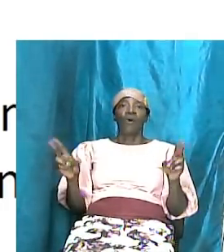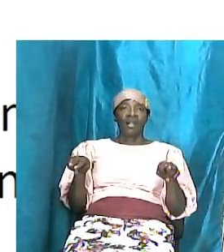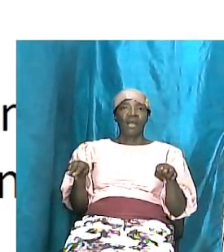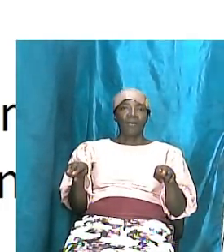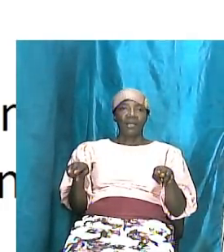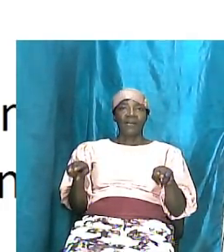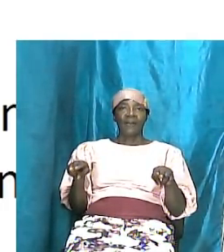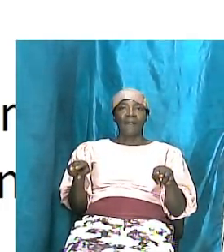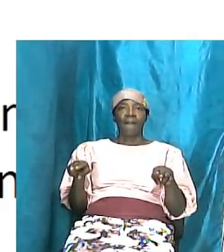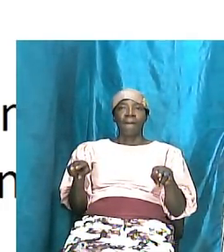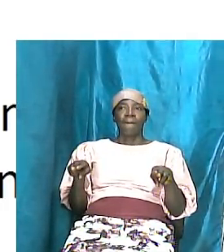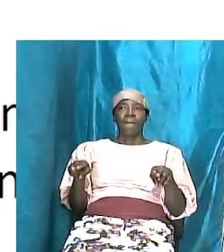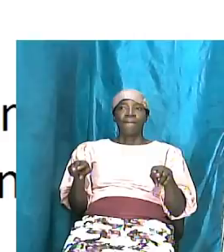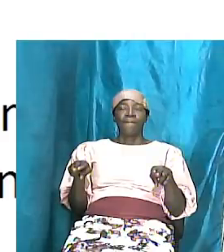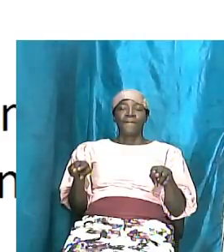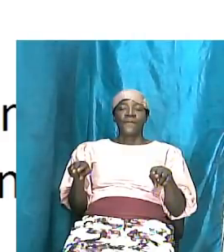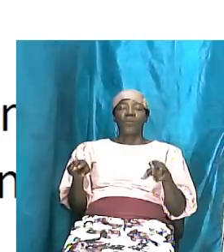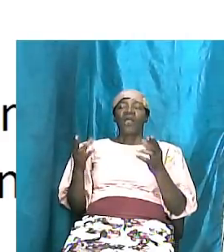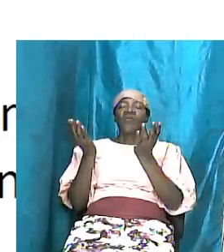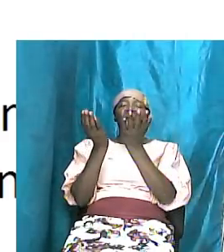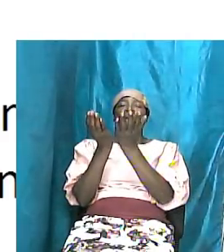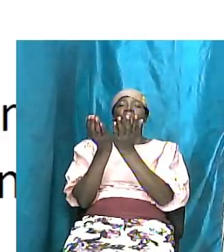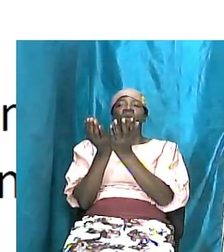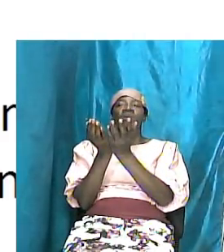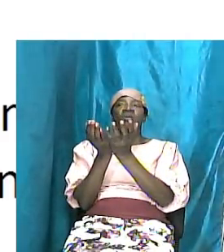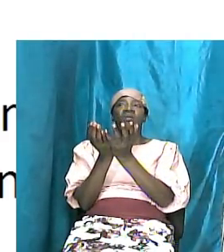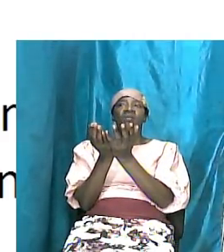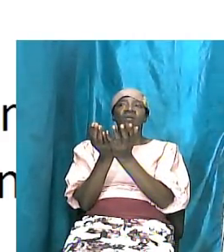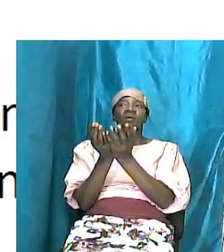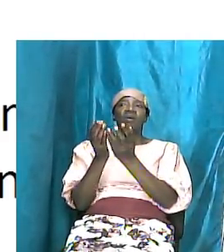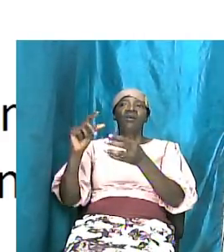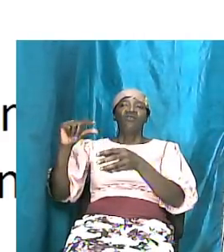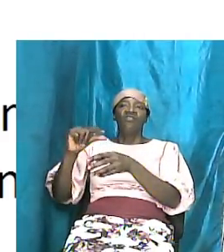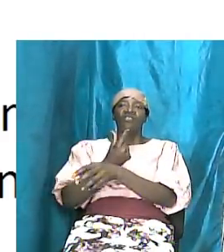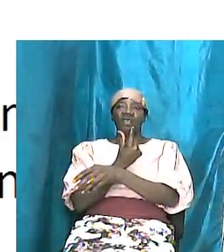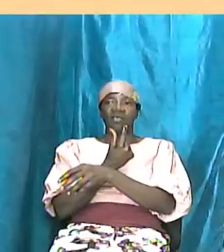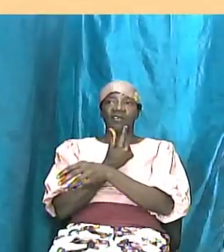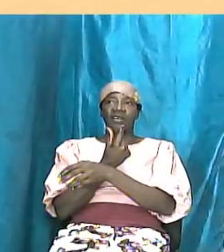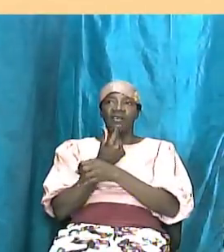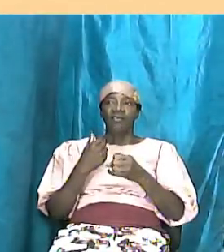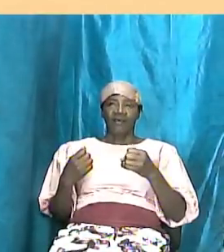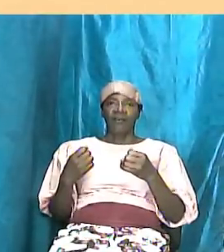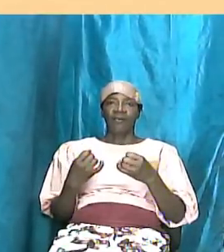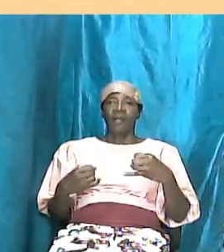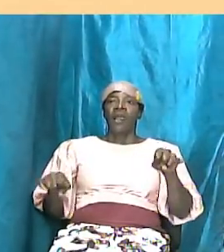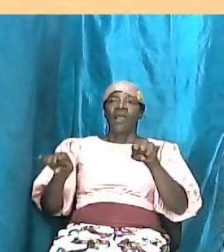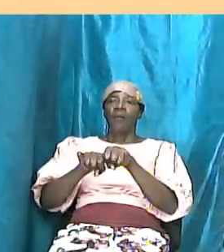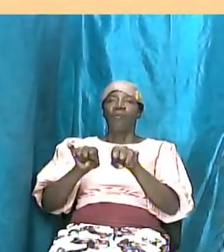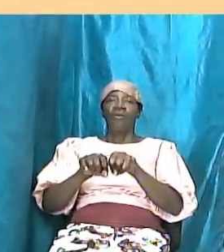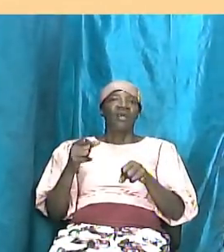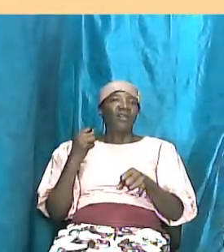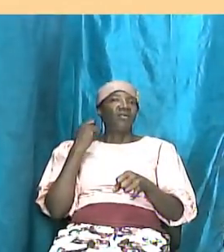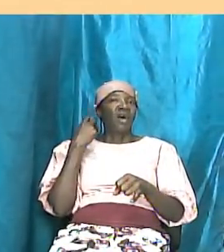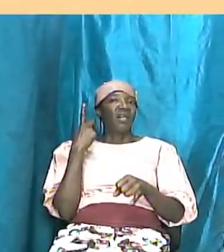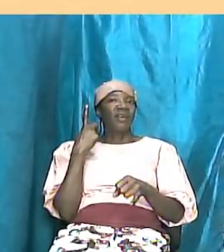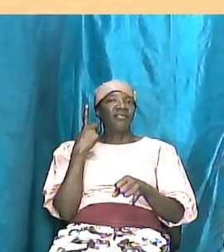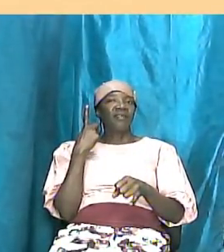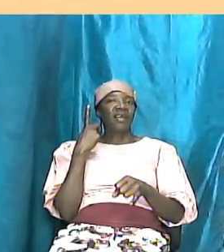book of Genesis. And it is important that we understand